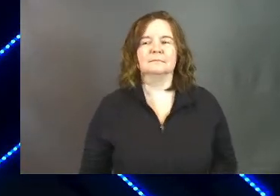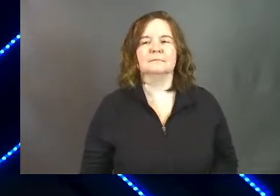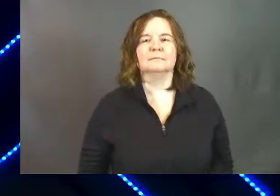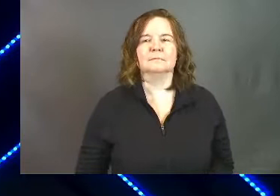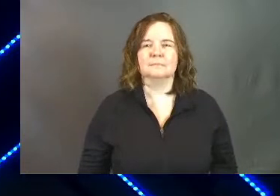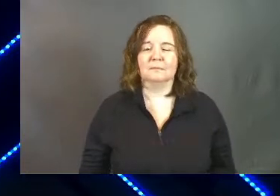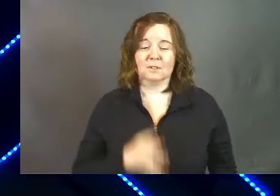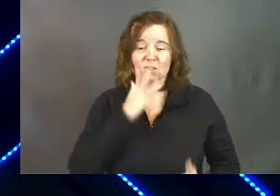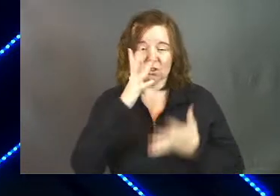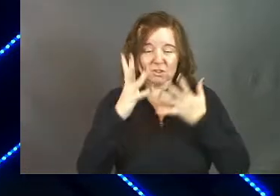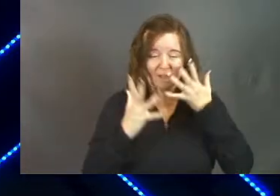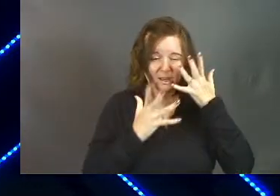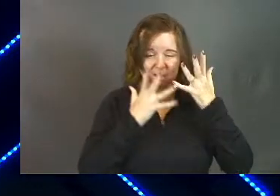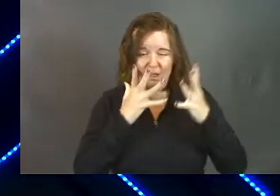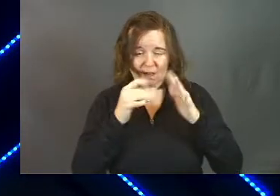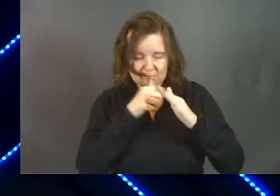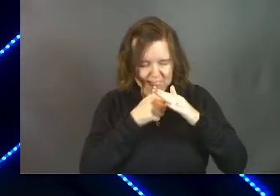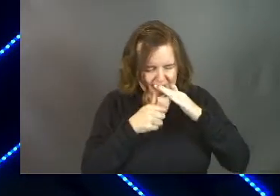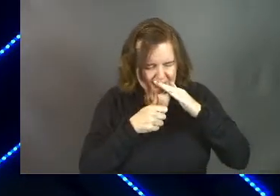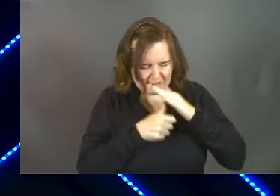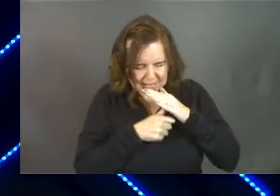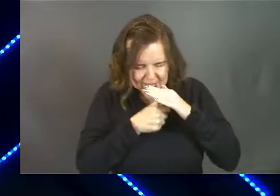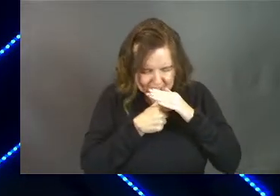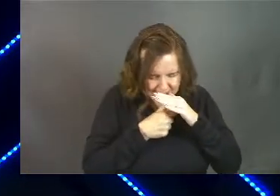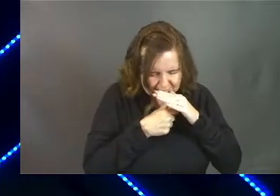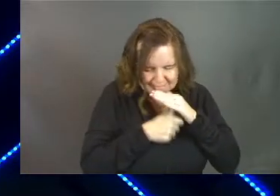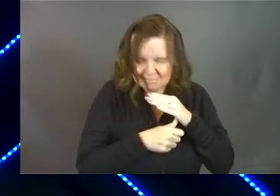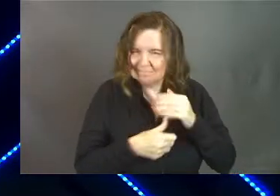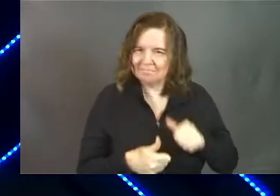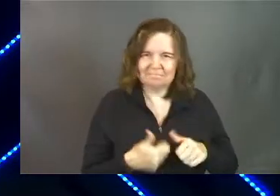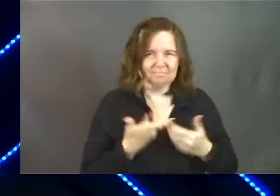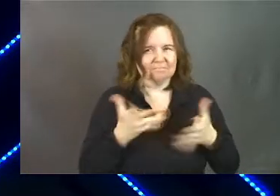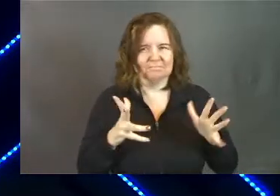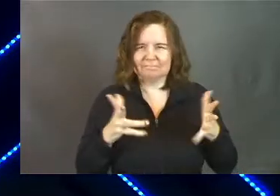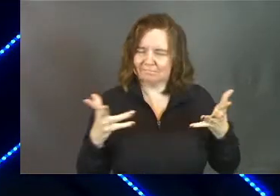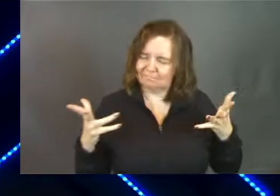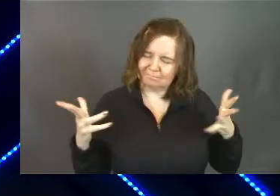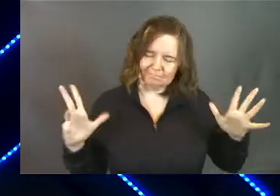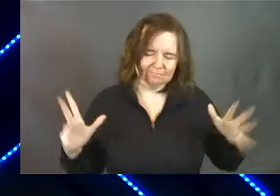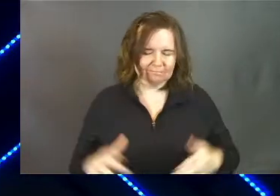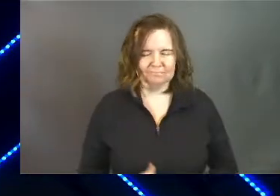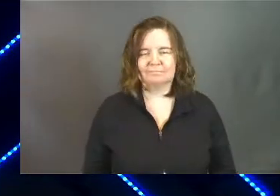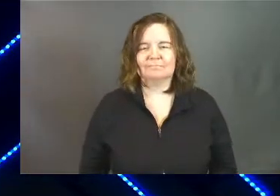love. Shame no longer has a place to hide.